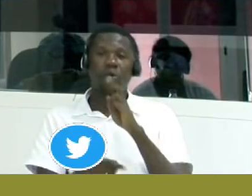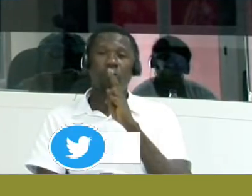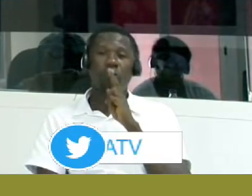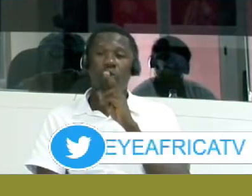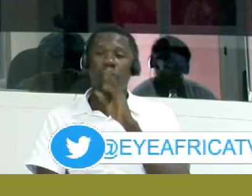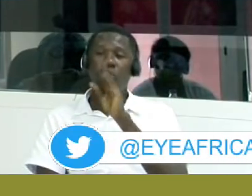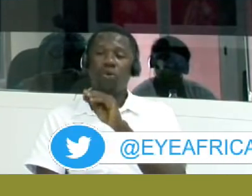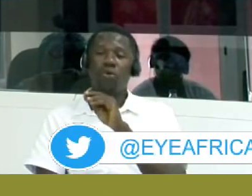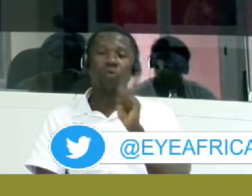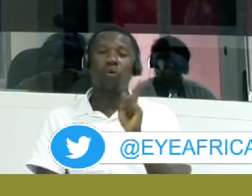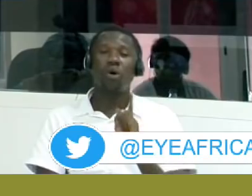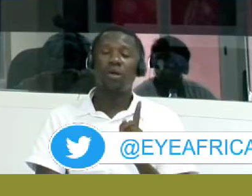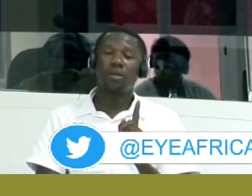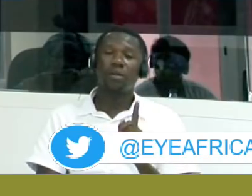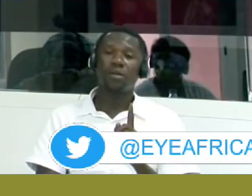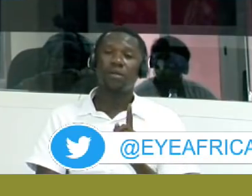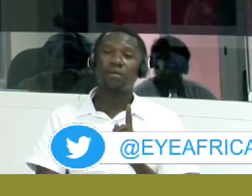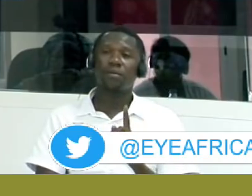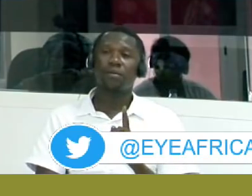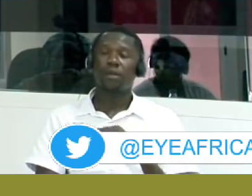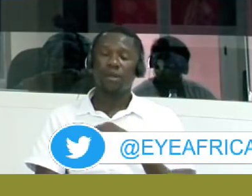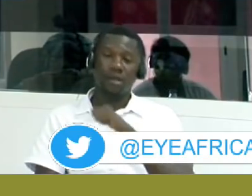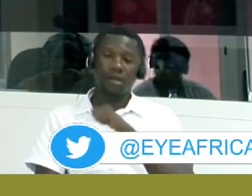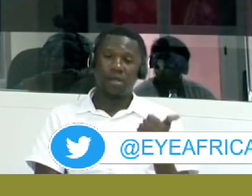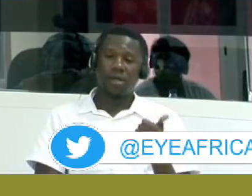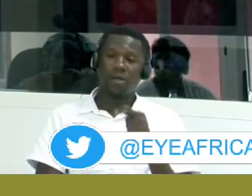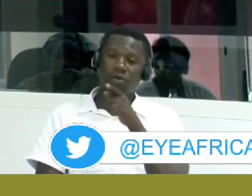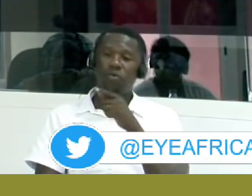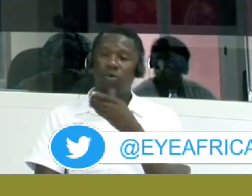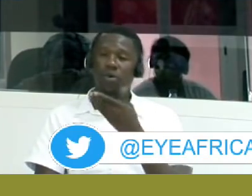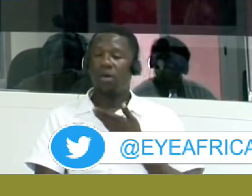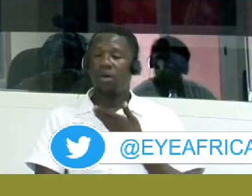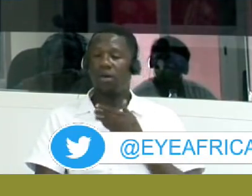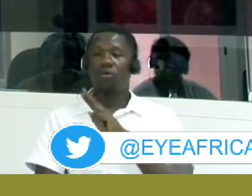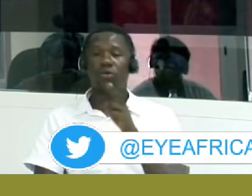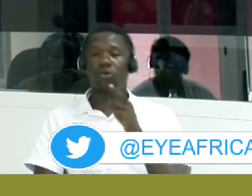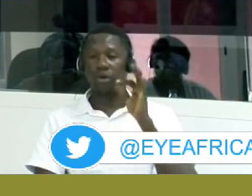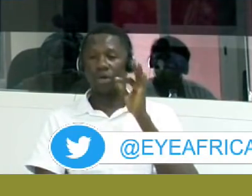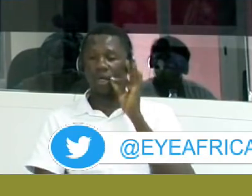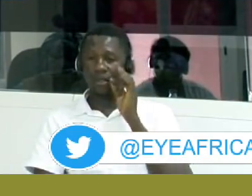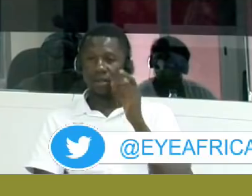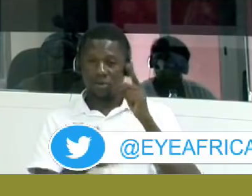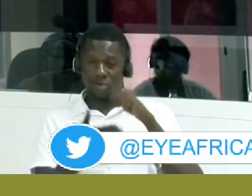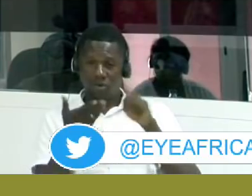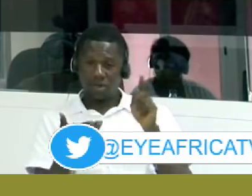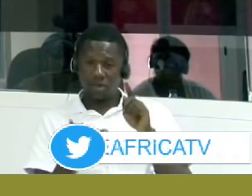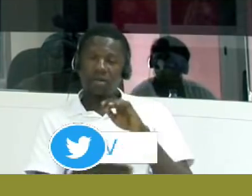what, and you got no answers, correct?